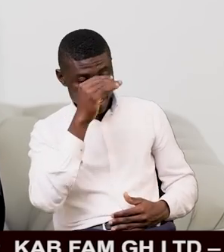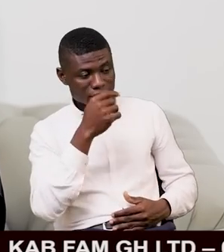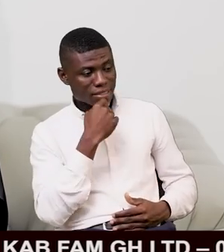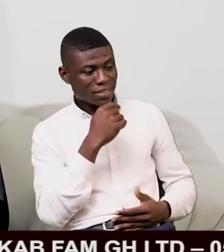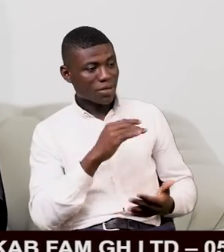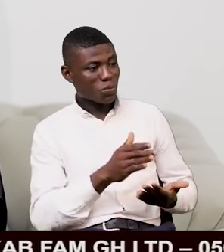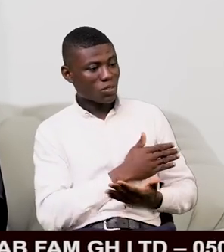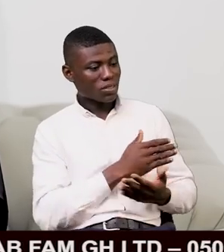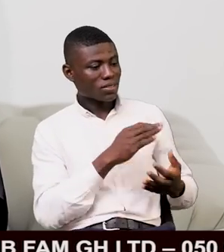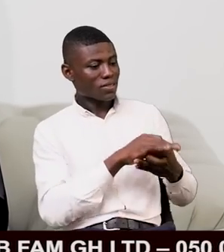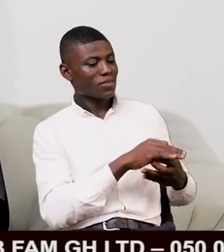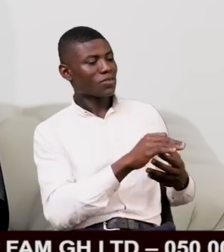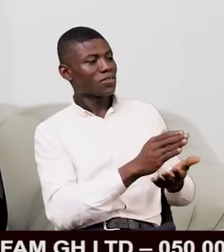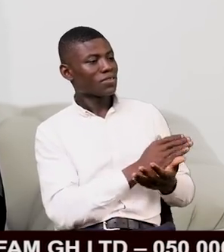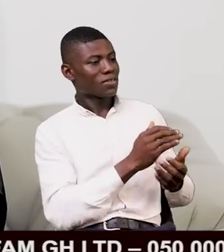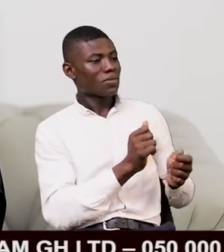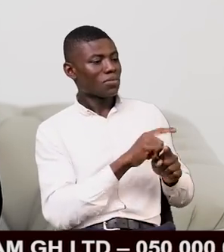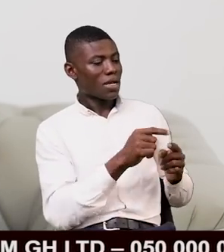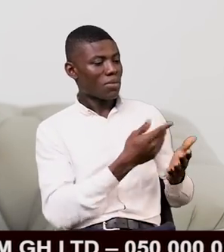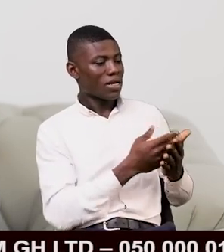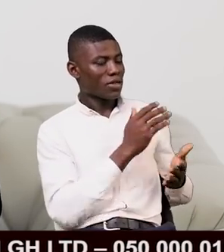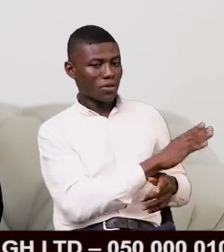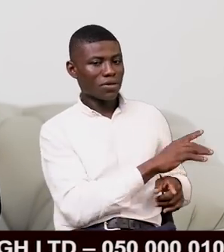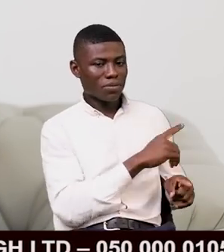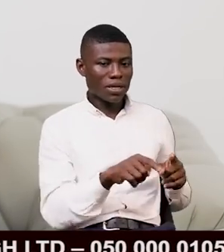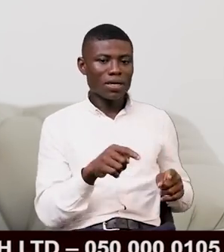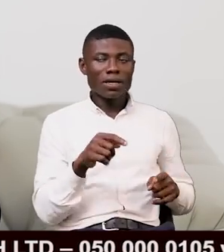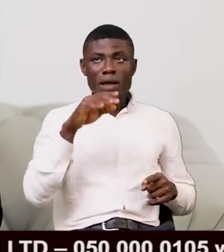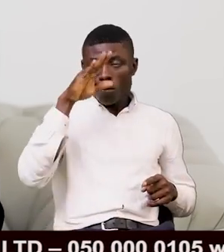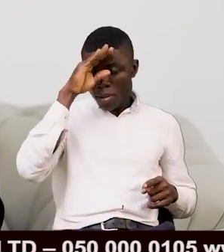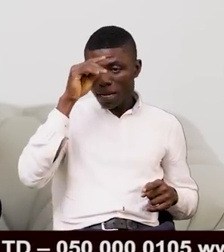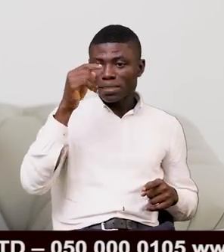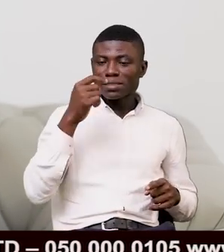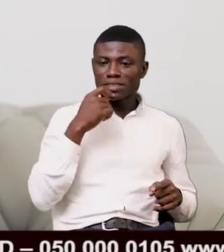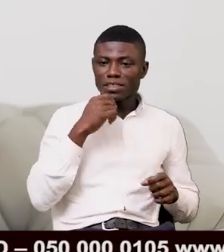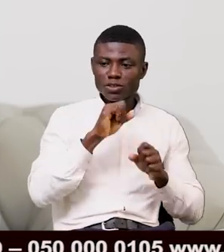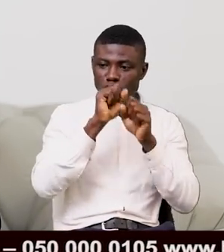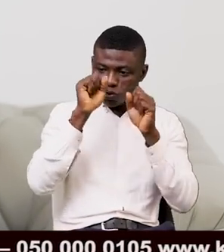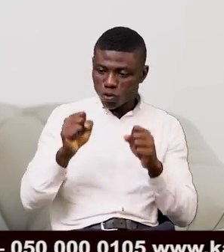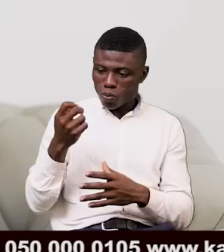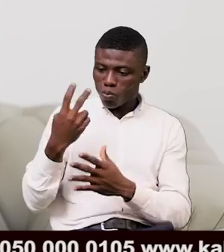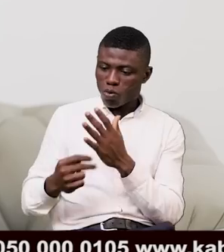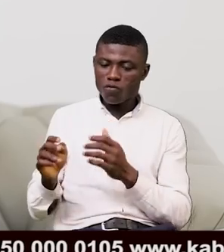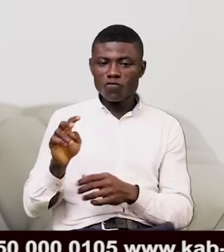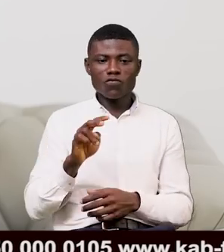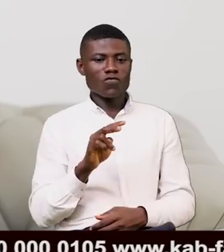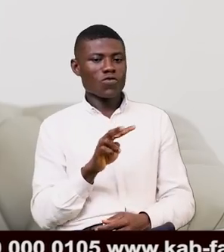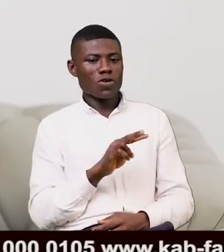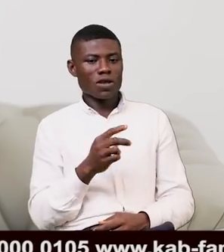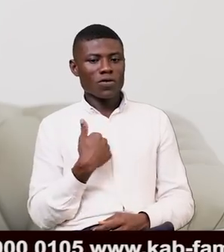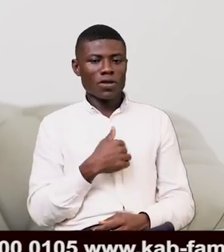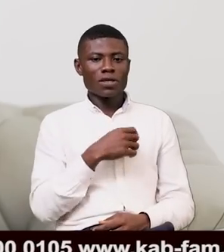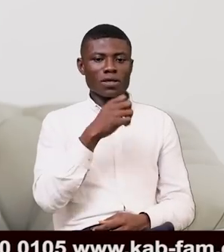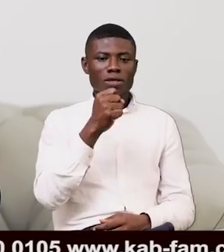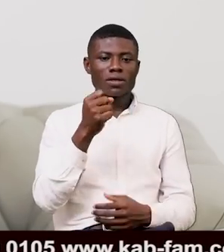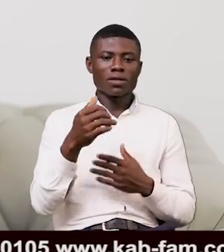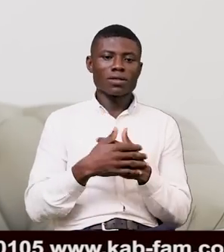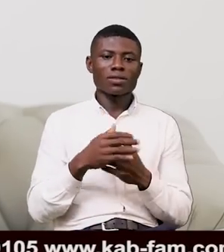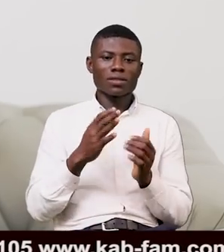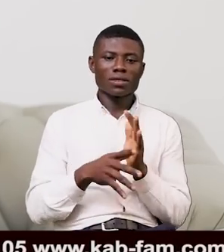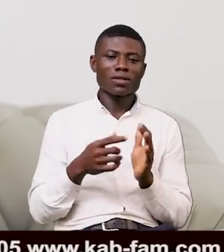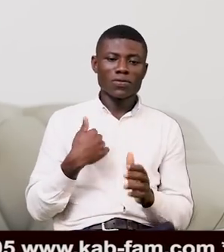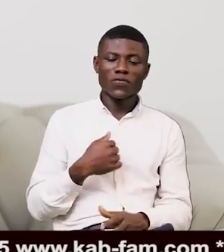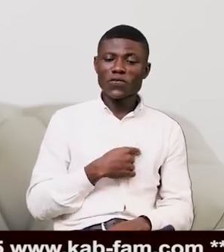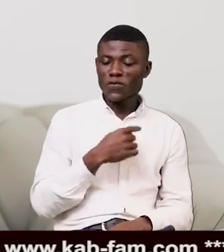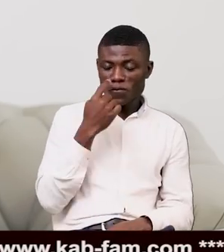ne ne ye oboa no sika de oba ne dia shop no so be man se ye omo dia ma ye nkomra na ye hwe